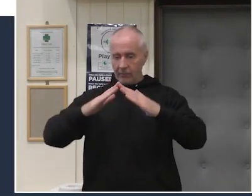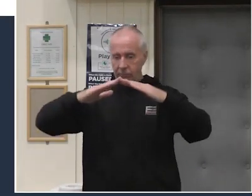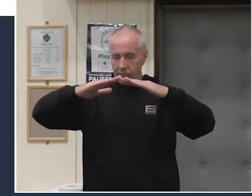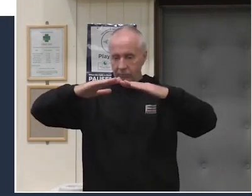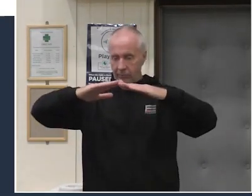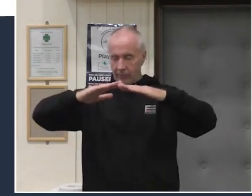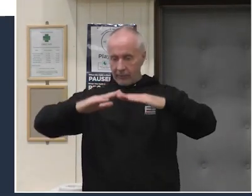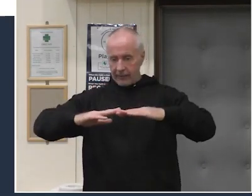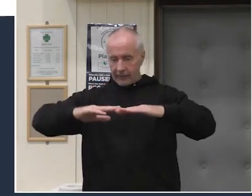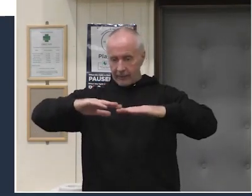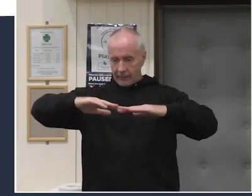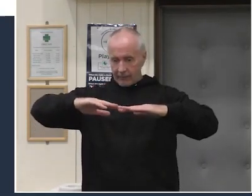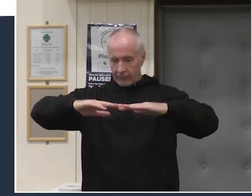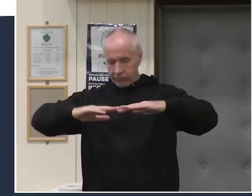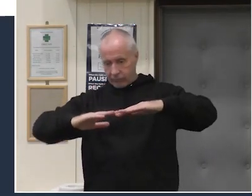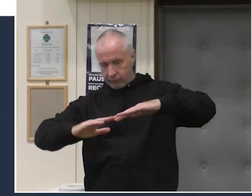self-leveled.